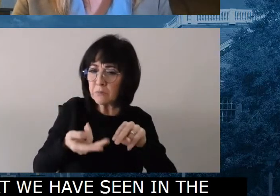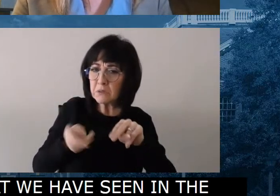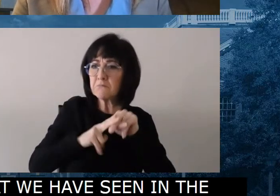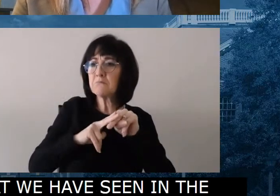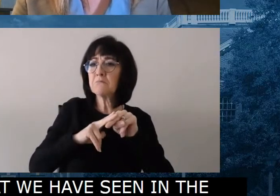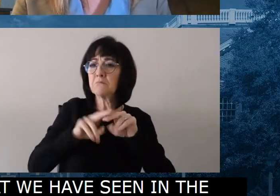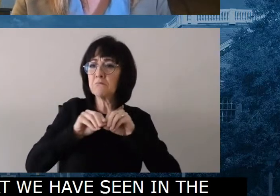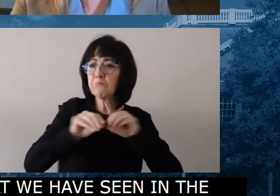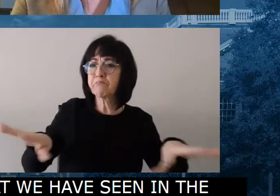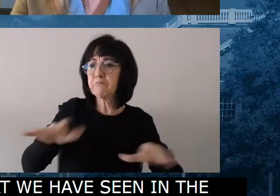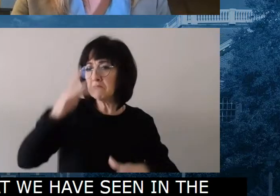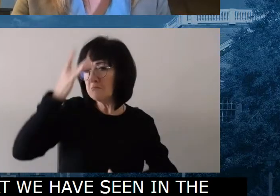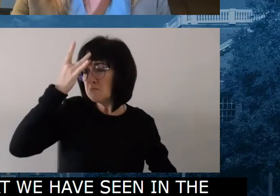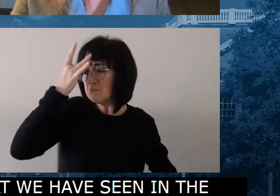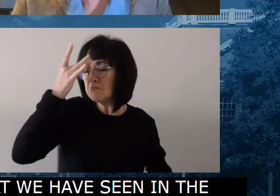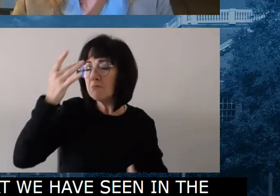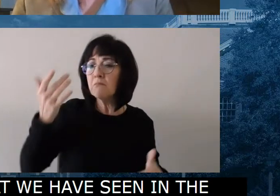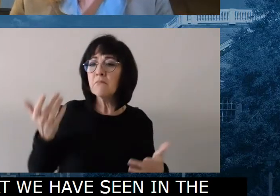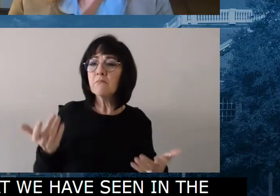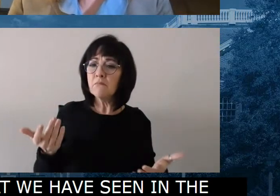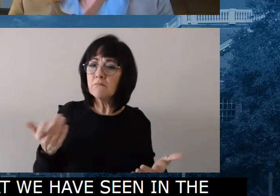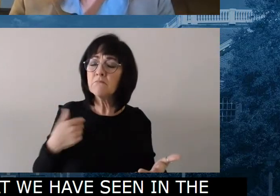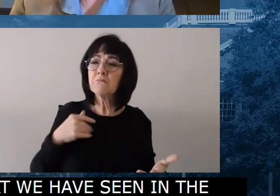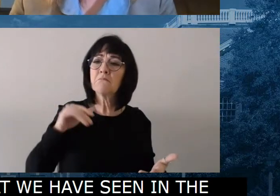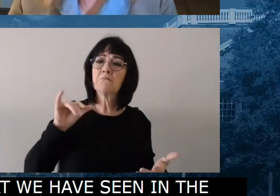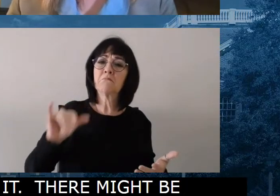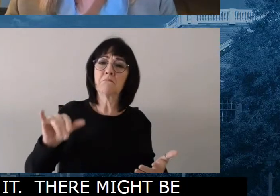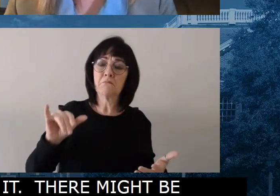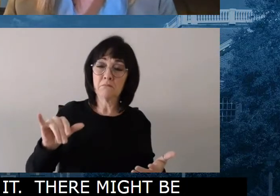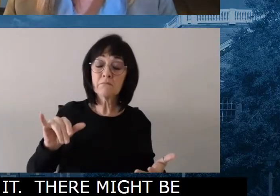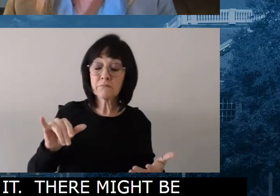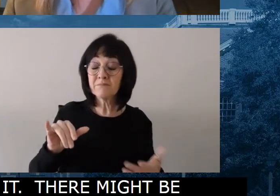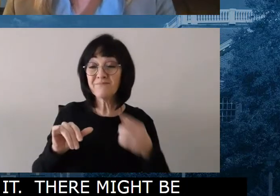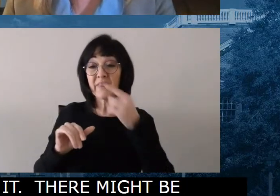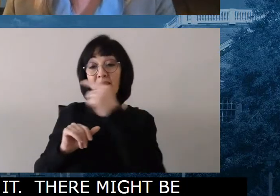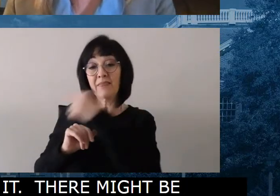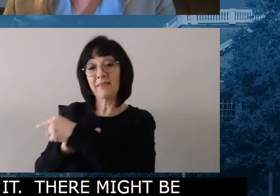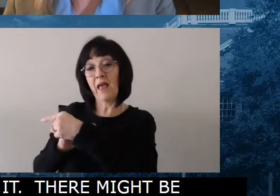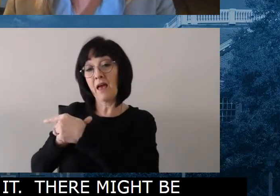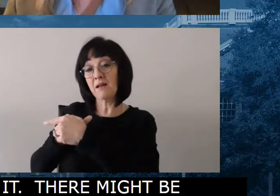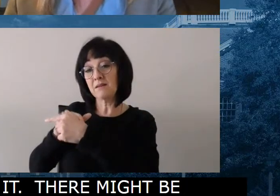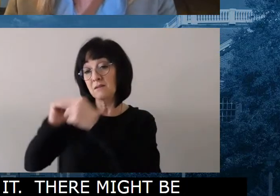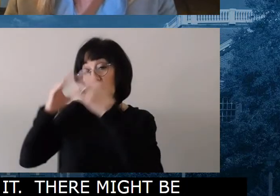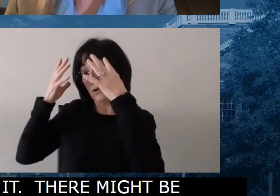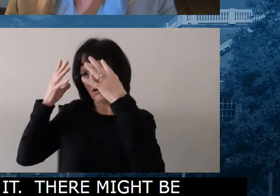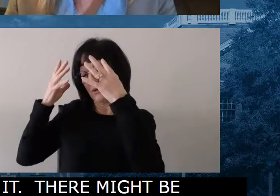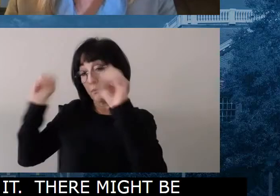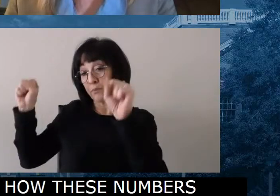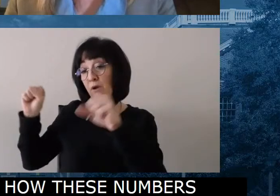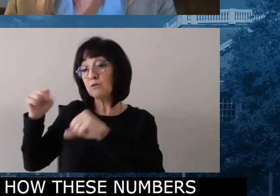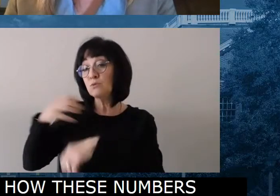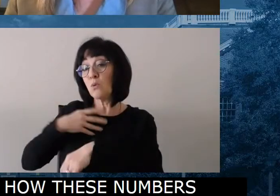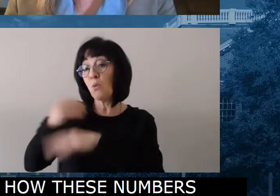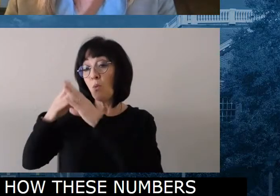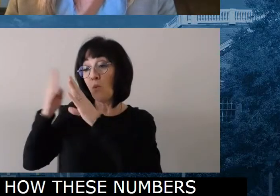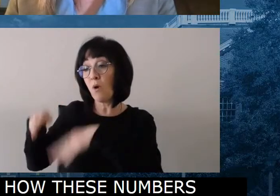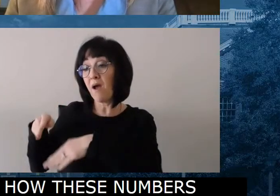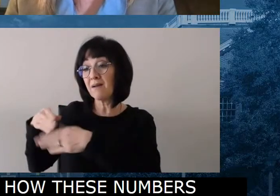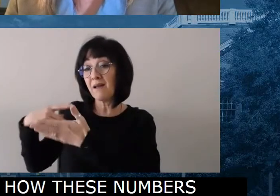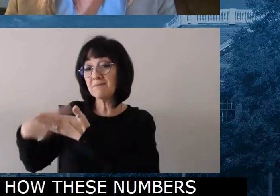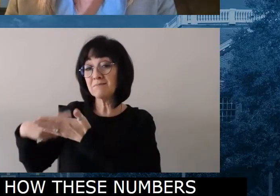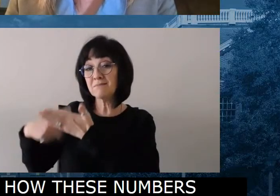these numbers trend. We did have a call, White House Task Force call, in which there was some concerning information shared